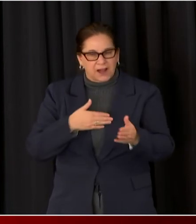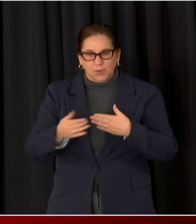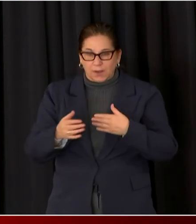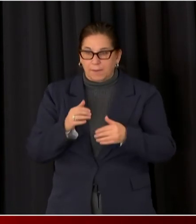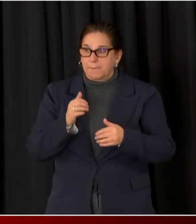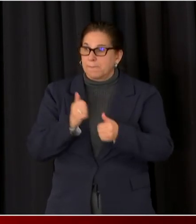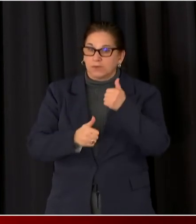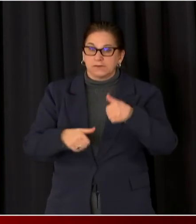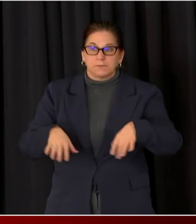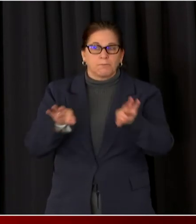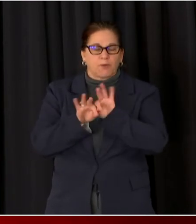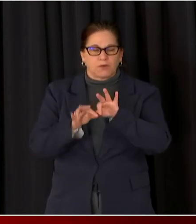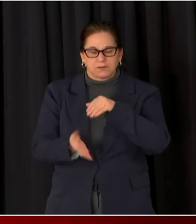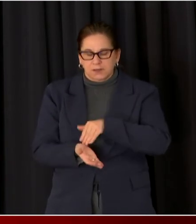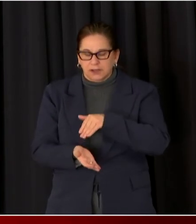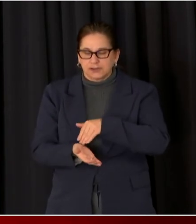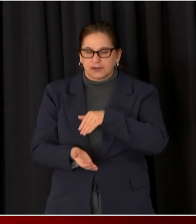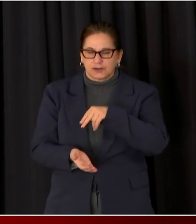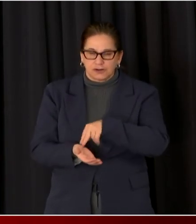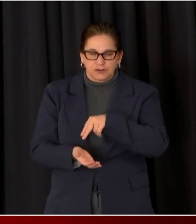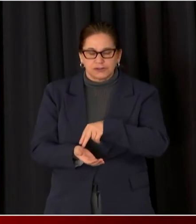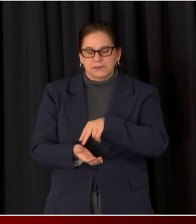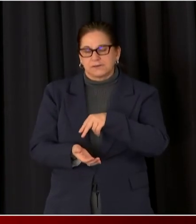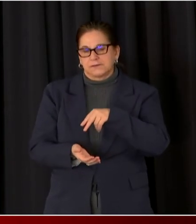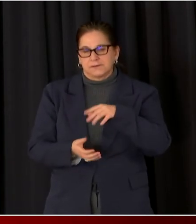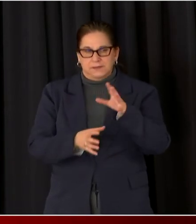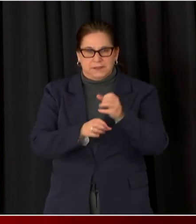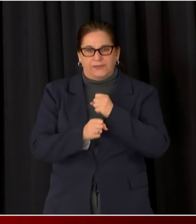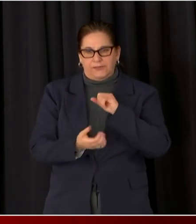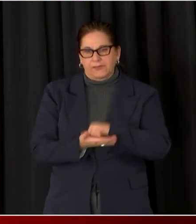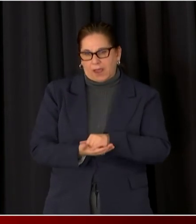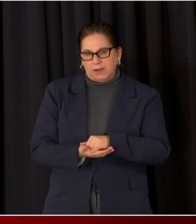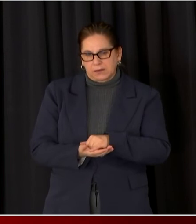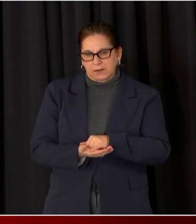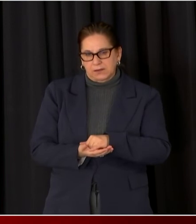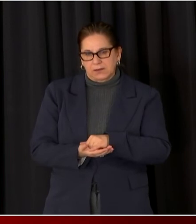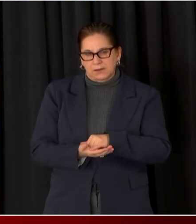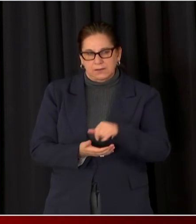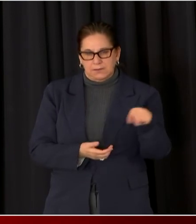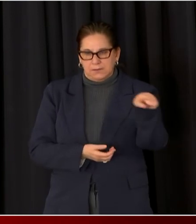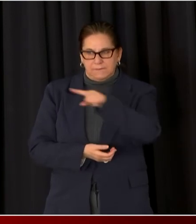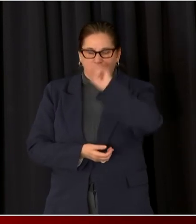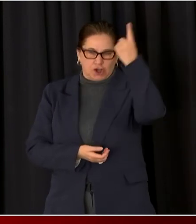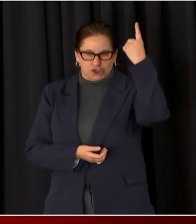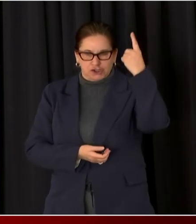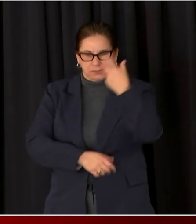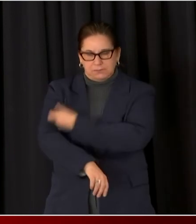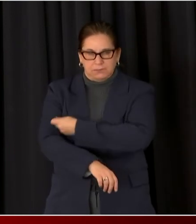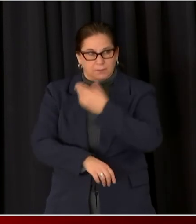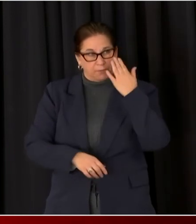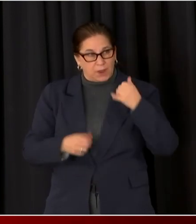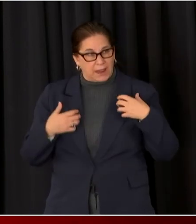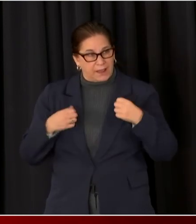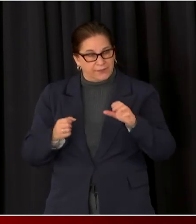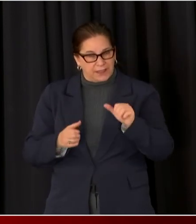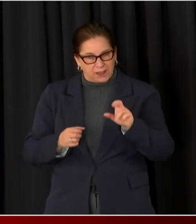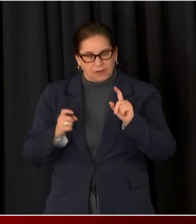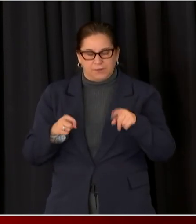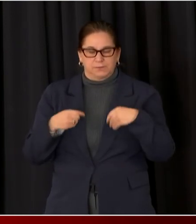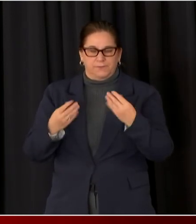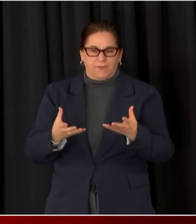but it also includes the techs, environmental services staff, et cetera. So why was this group